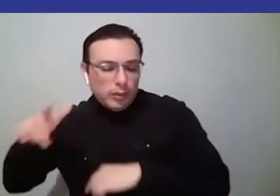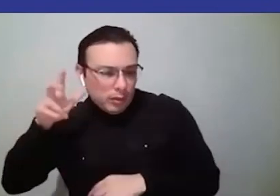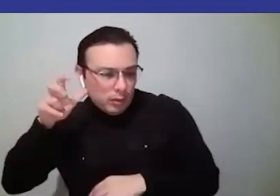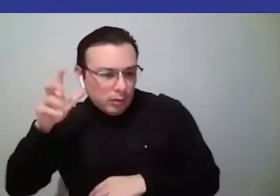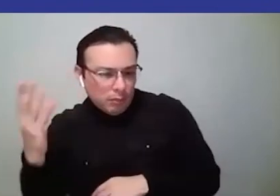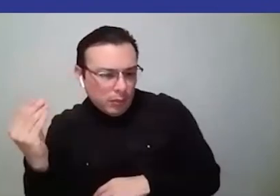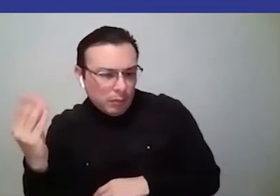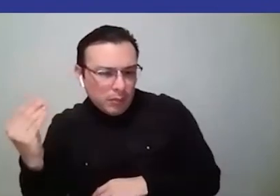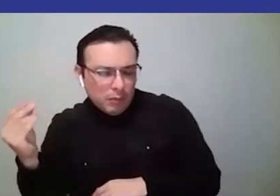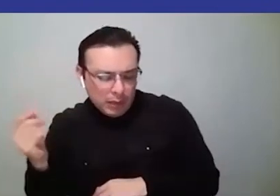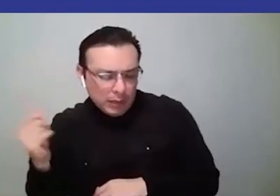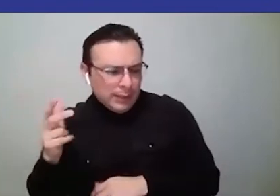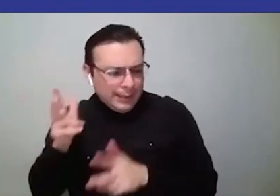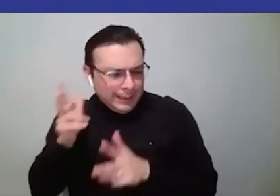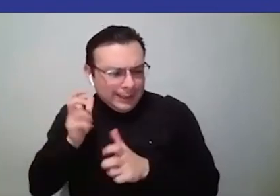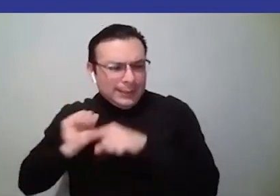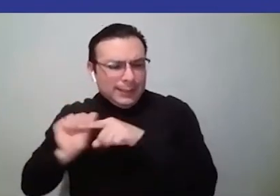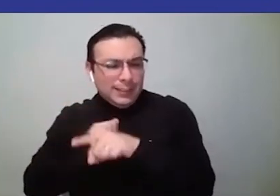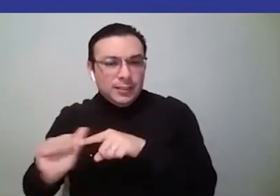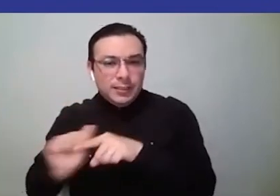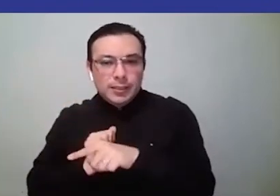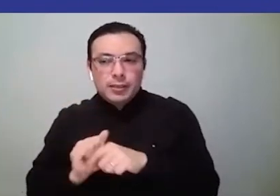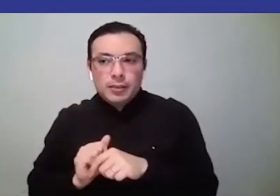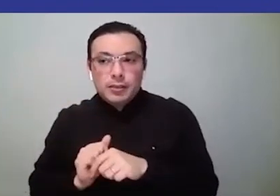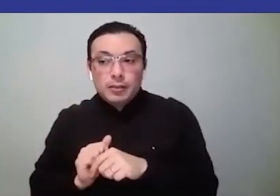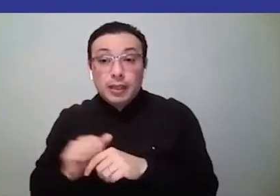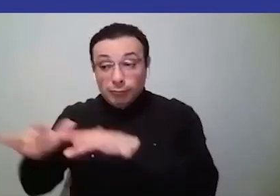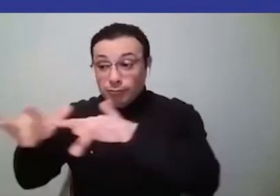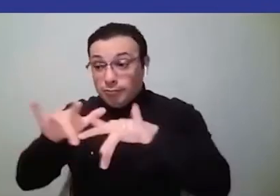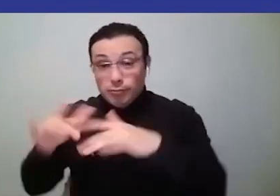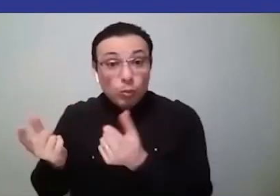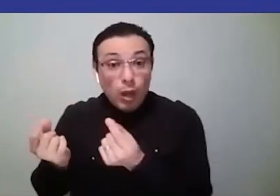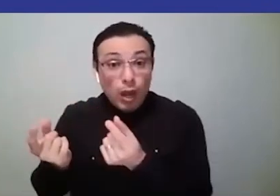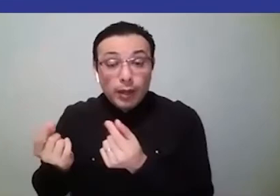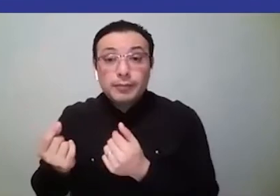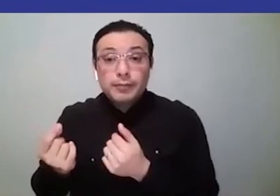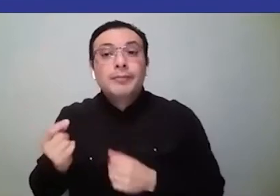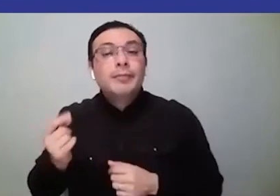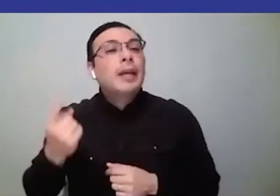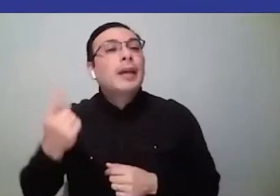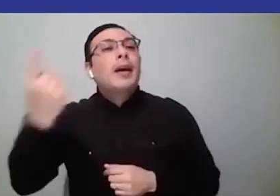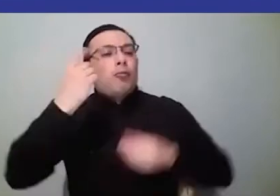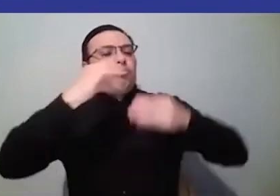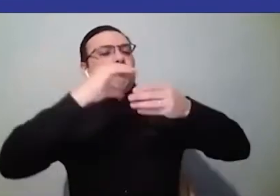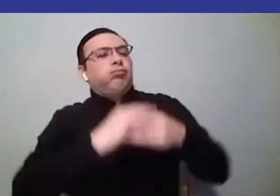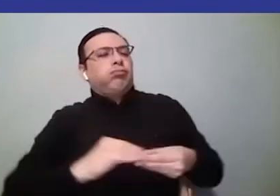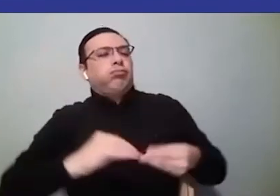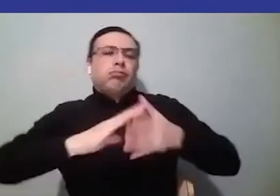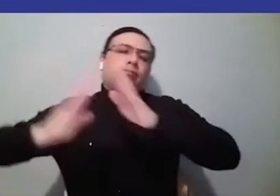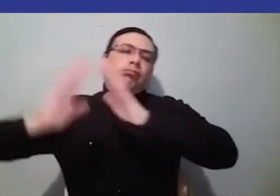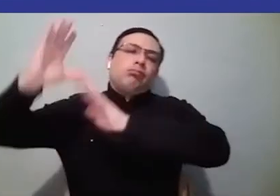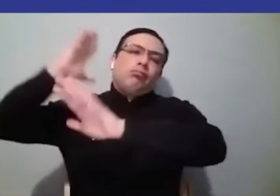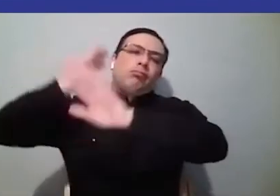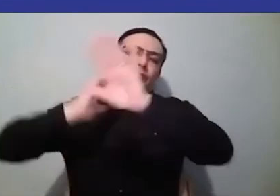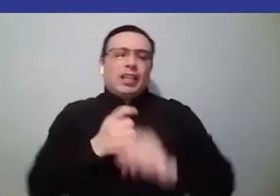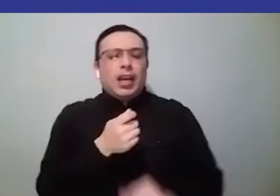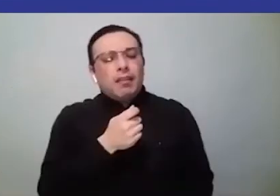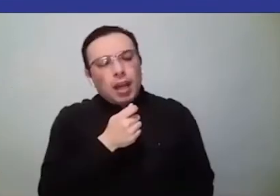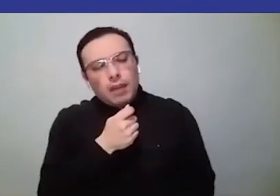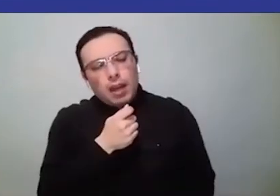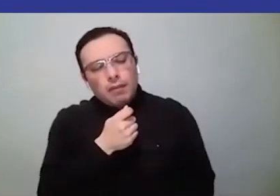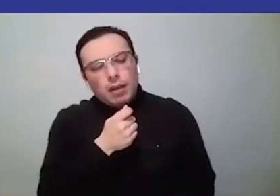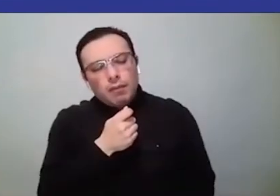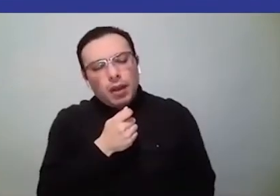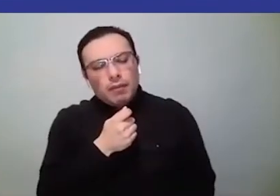right? I think of recorded sound, but I don't think of those recordings